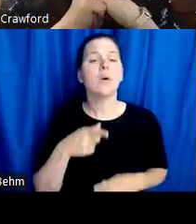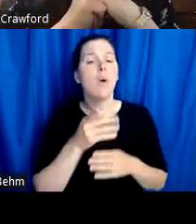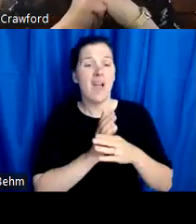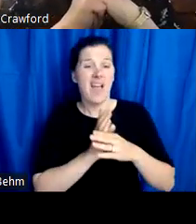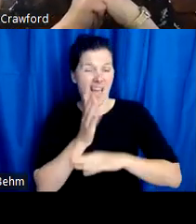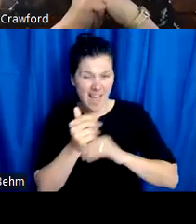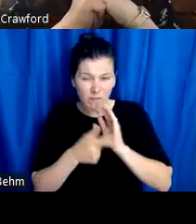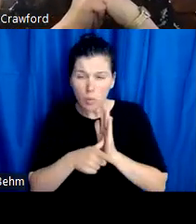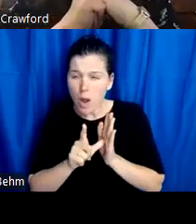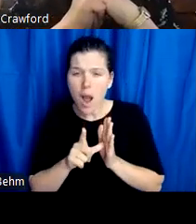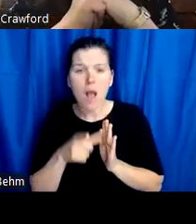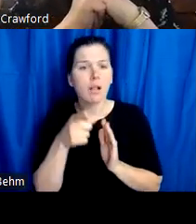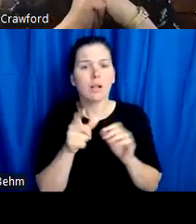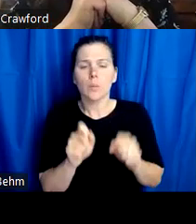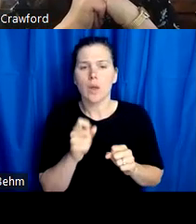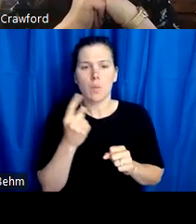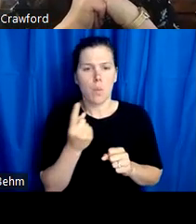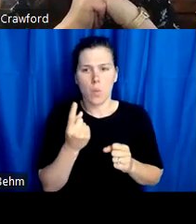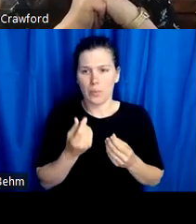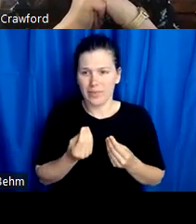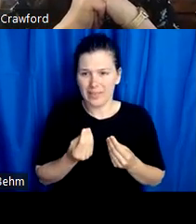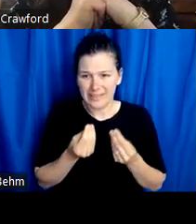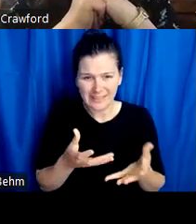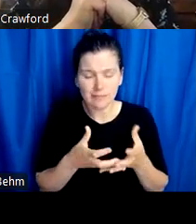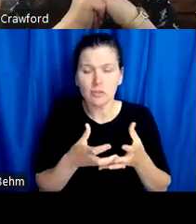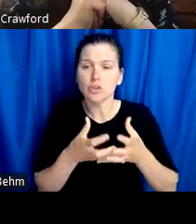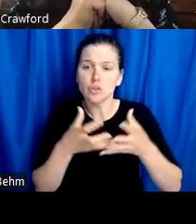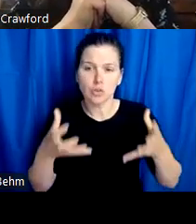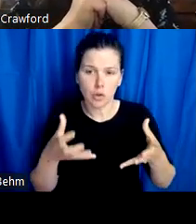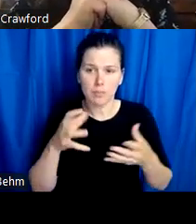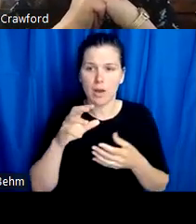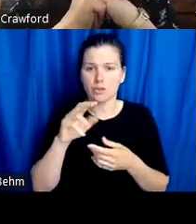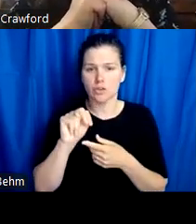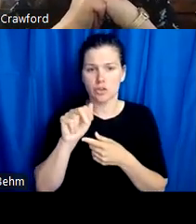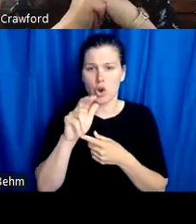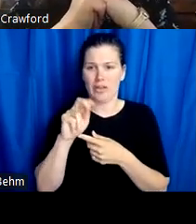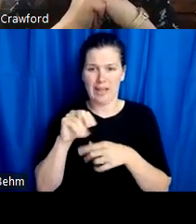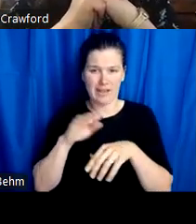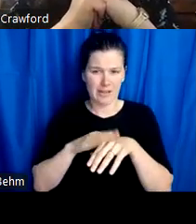only give so much Narcan to the nasal mucosa before it stops being absorbed.